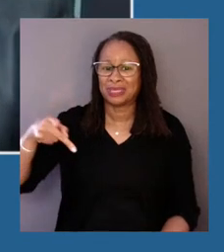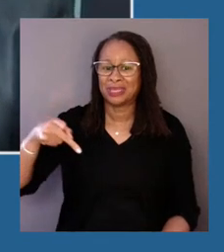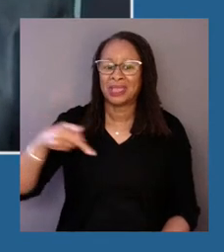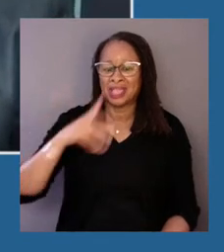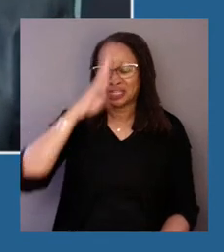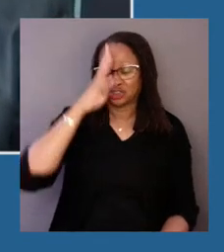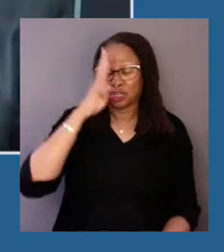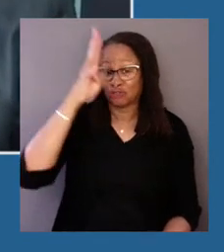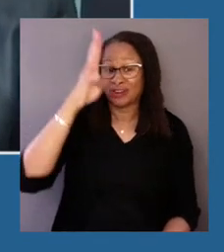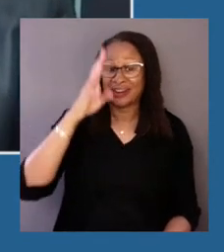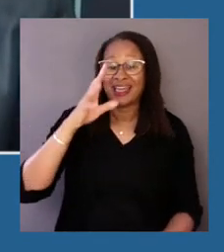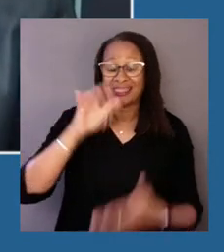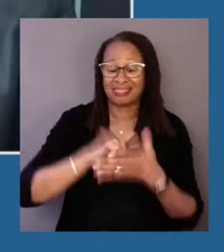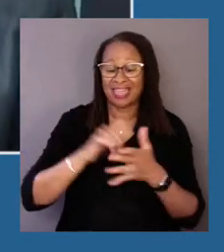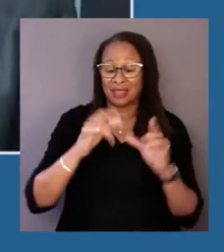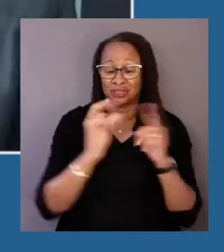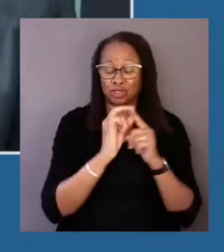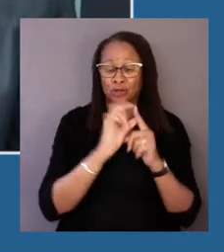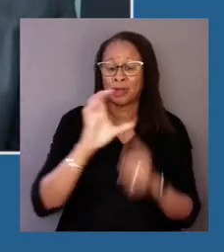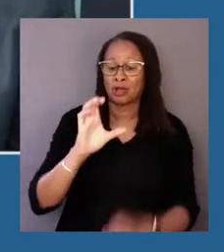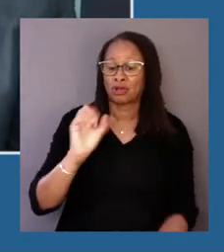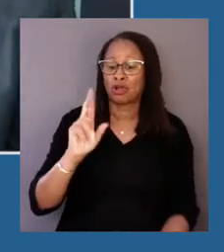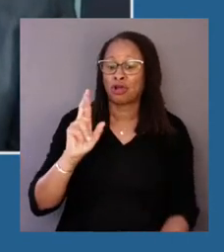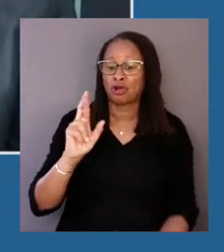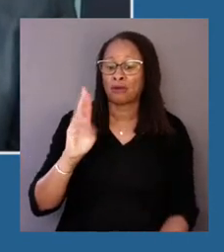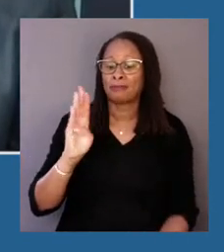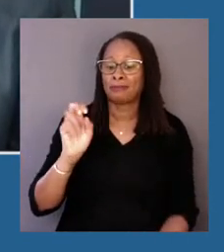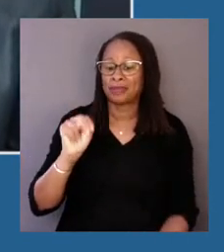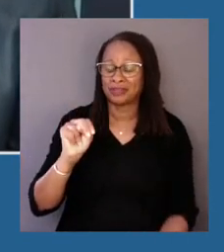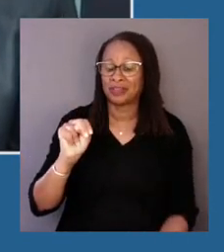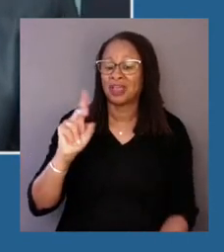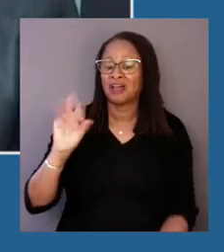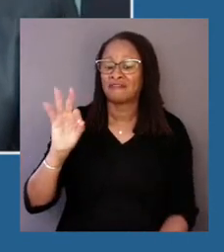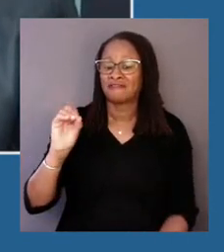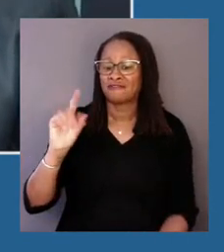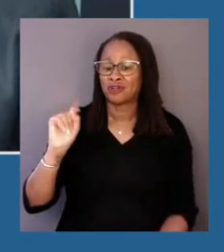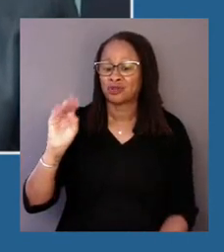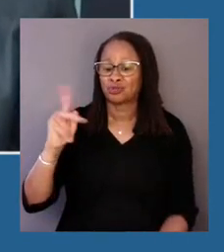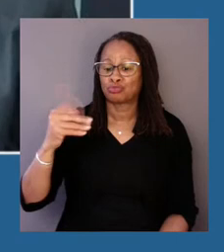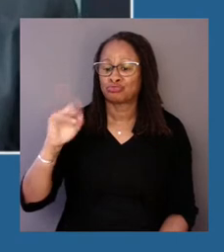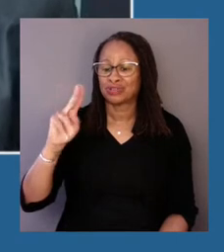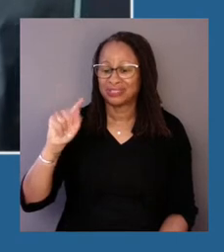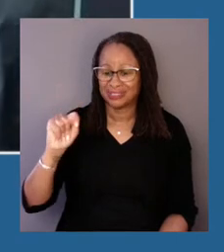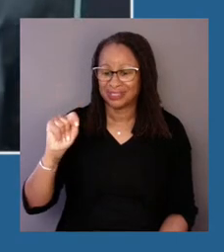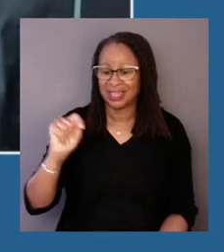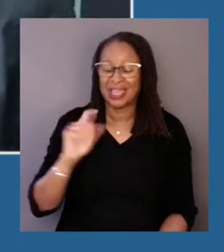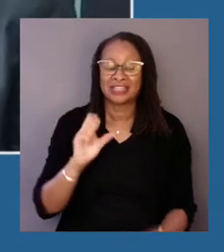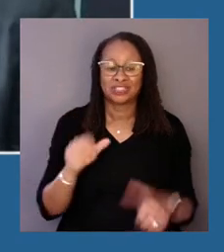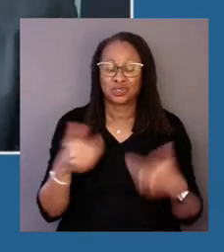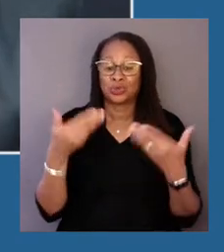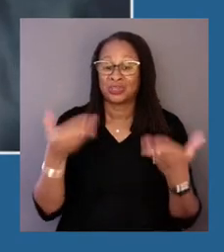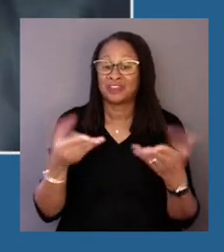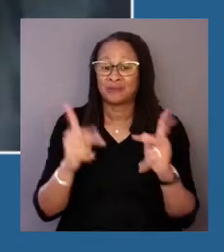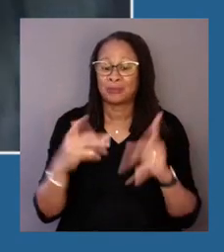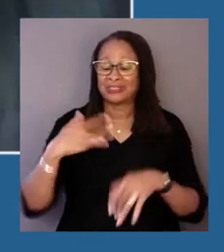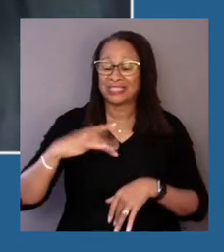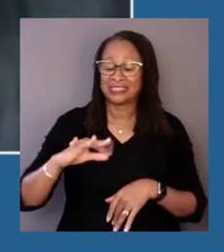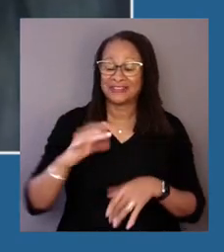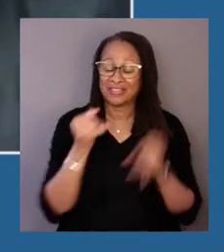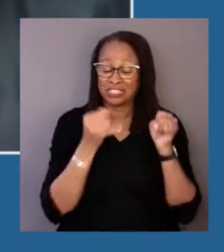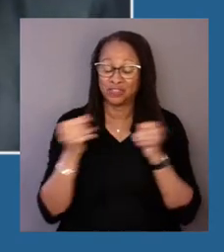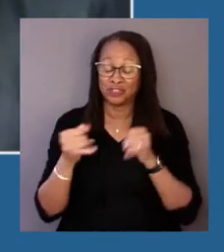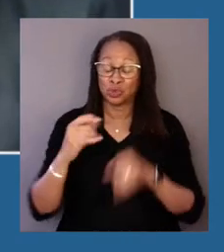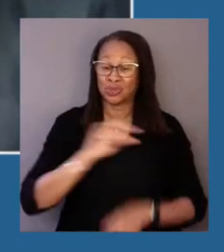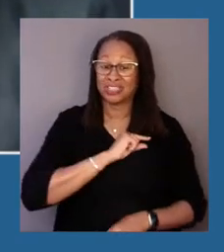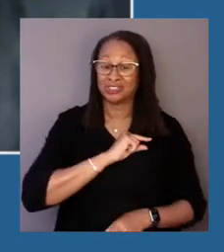in 2004 to tap into people's sense of individual guilt and responsibility and keep us from